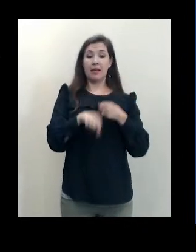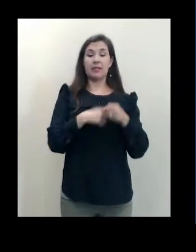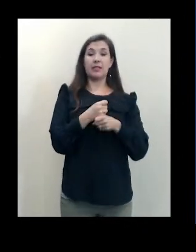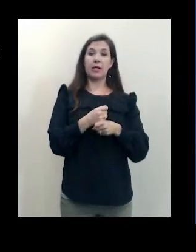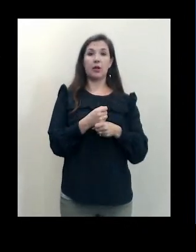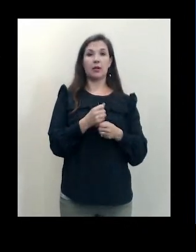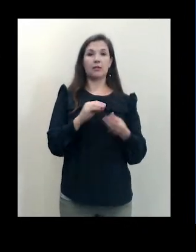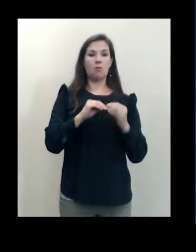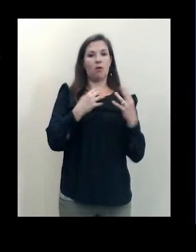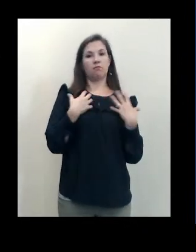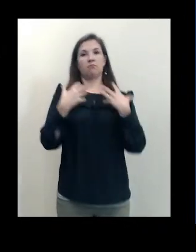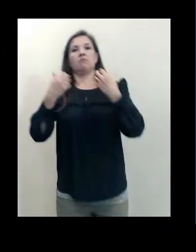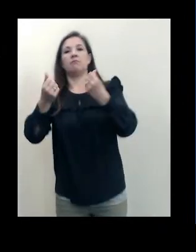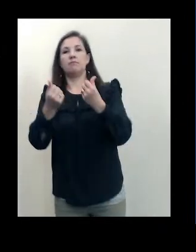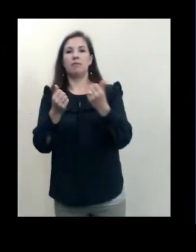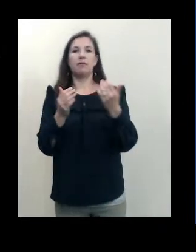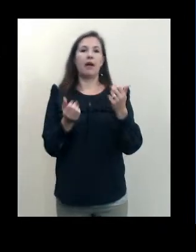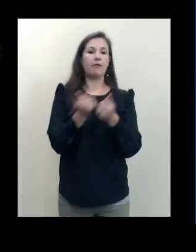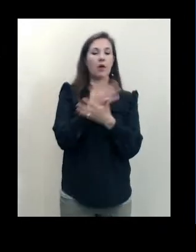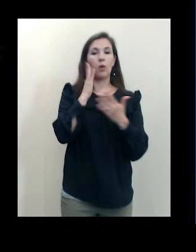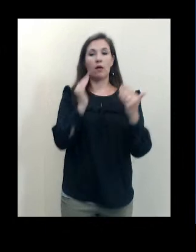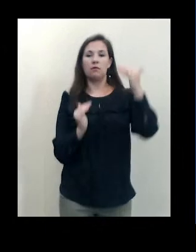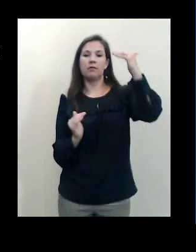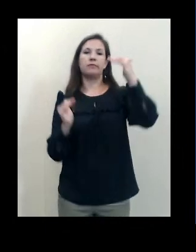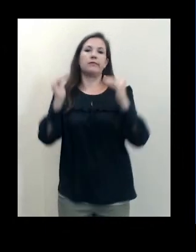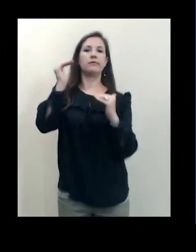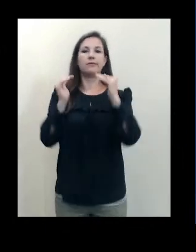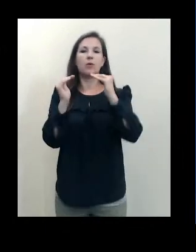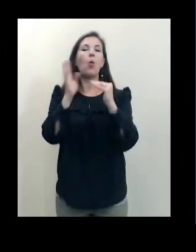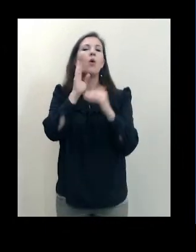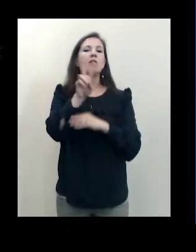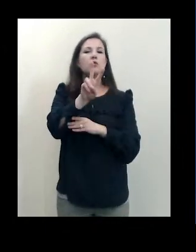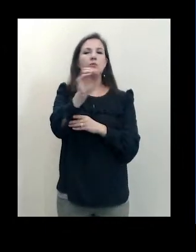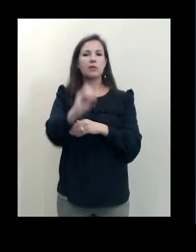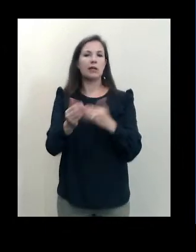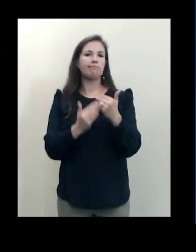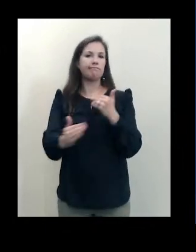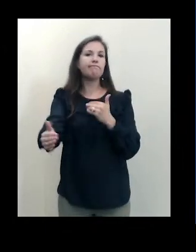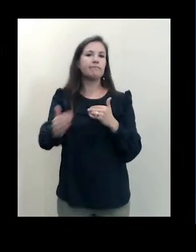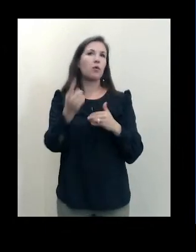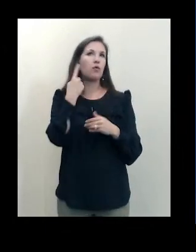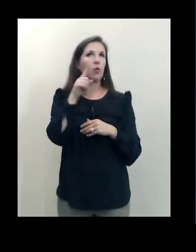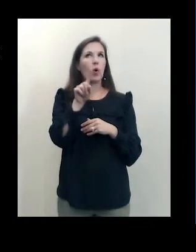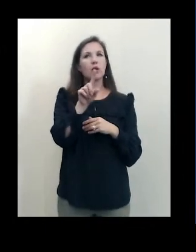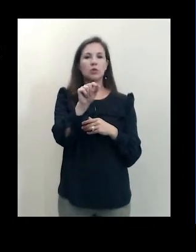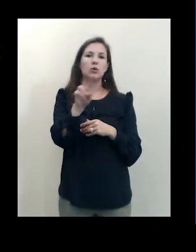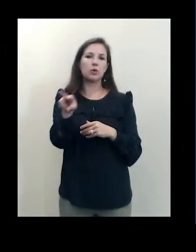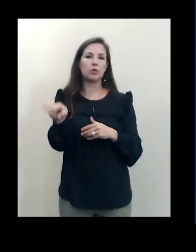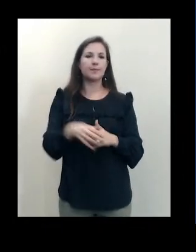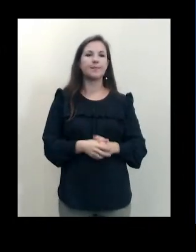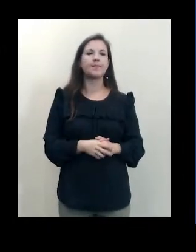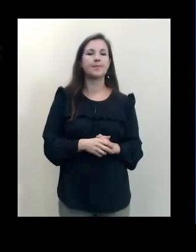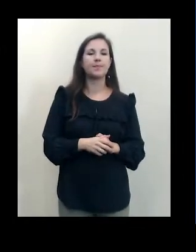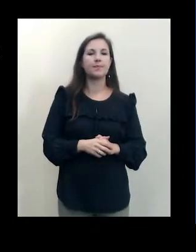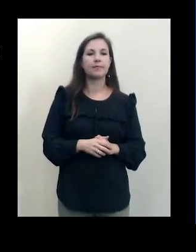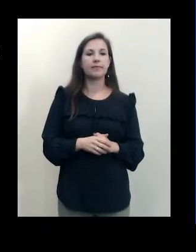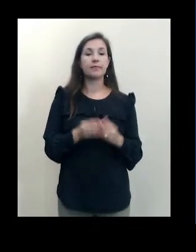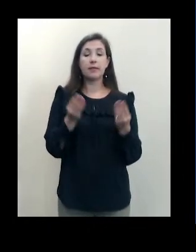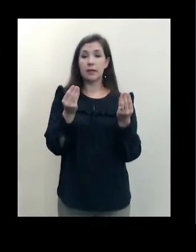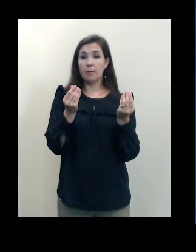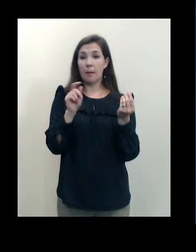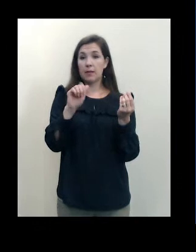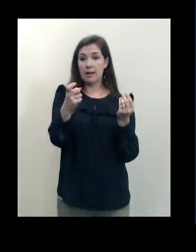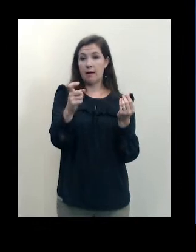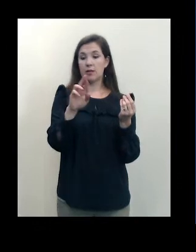year, things will balance out and we'll be back to 2% growth in sales tax for 2022. Property tax